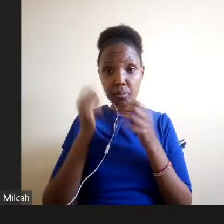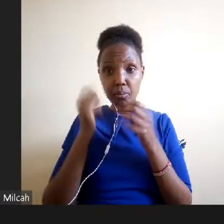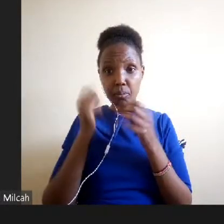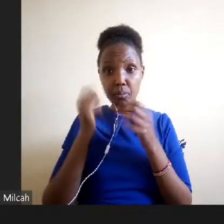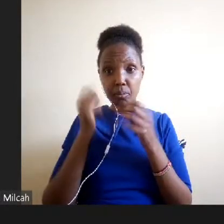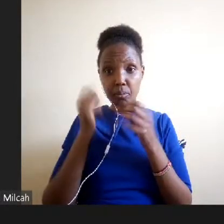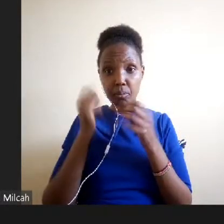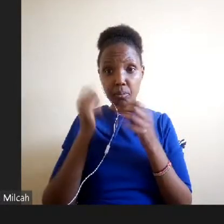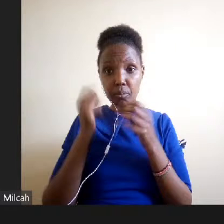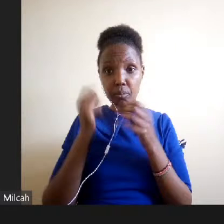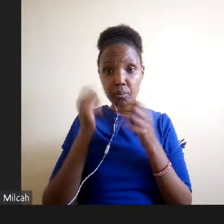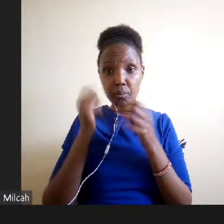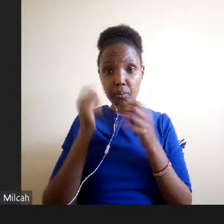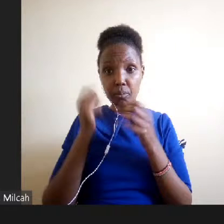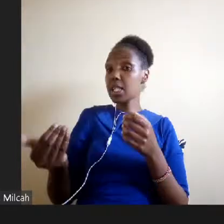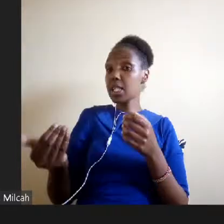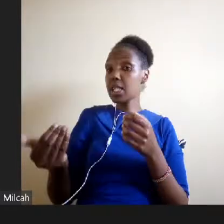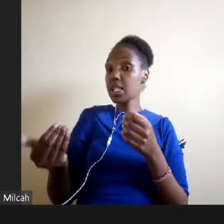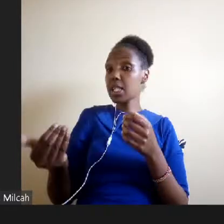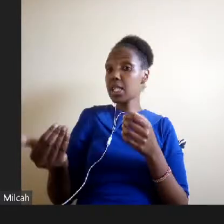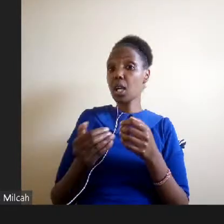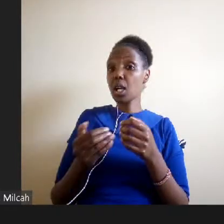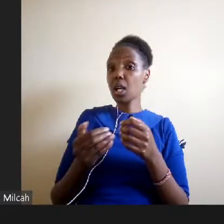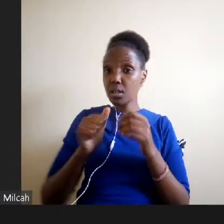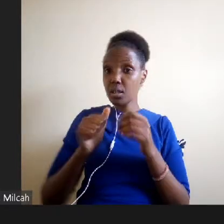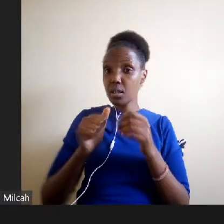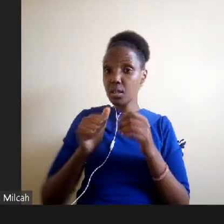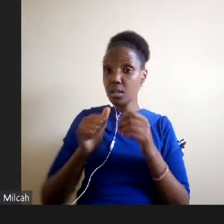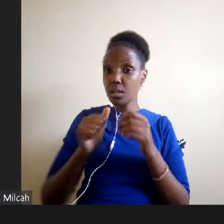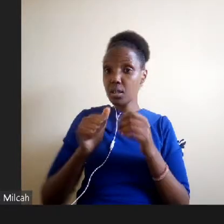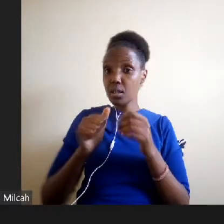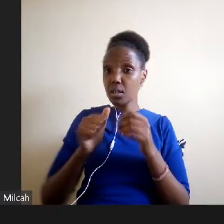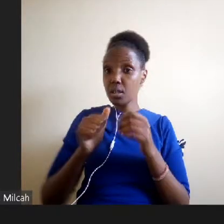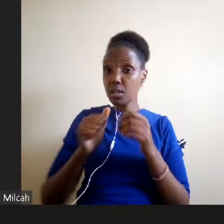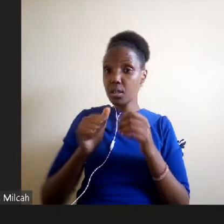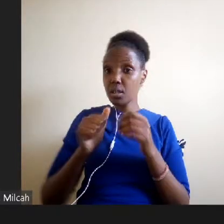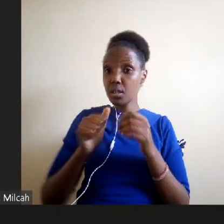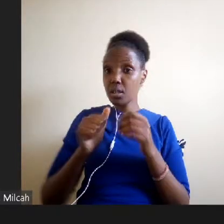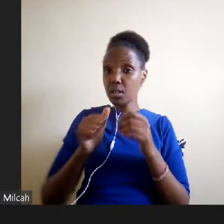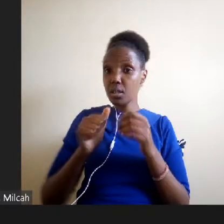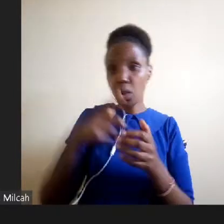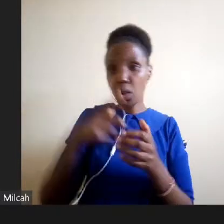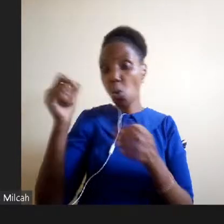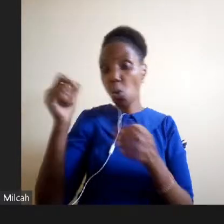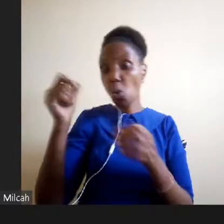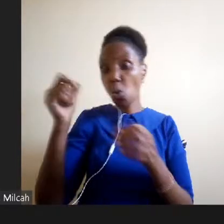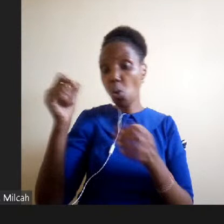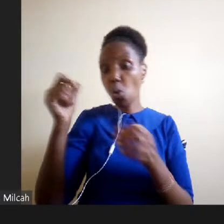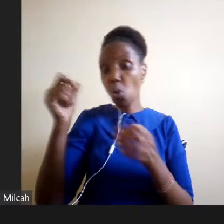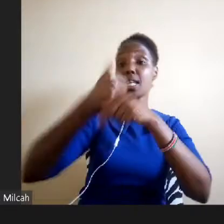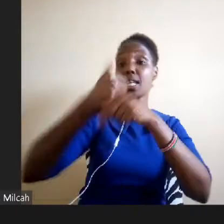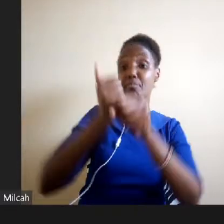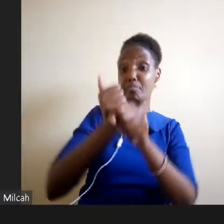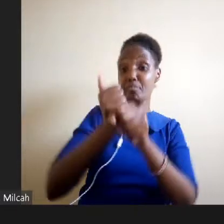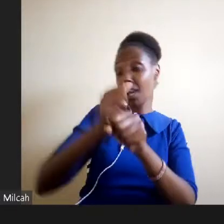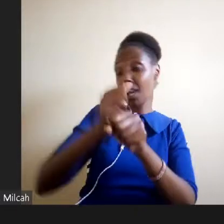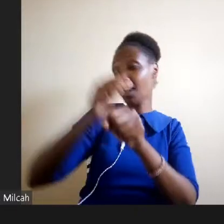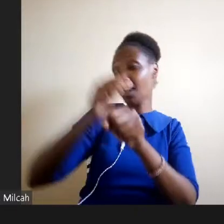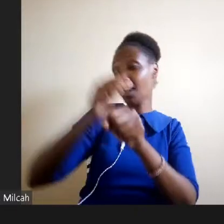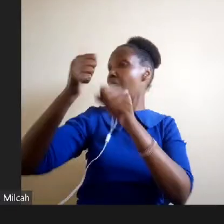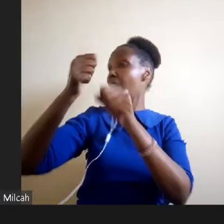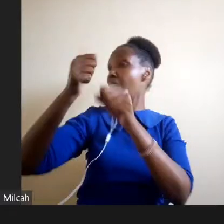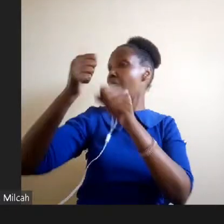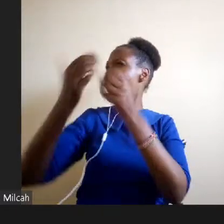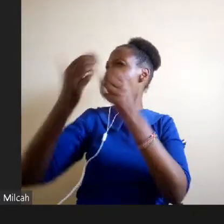don't condone it, because you need to be able to be in a position to sort out what is making your child go out there and cause injury to other people. And